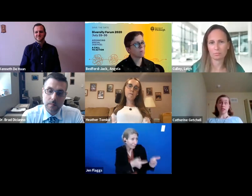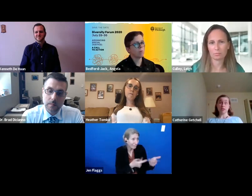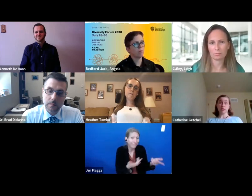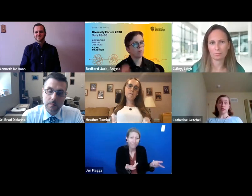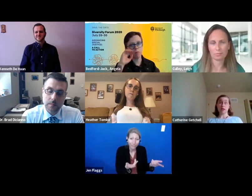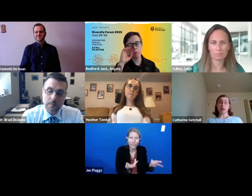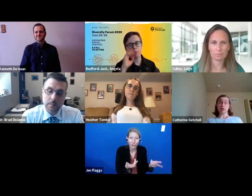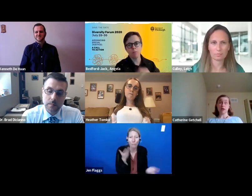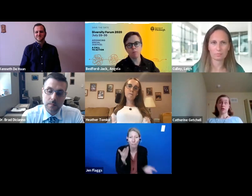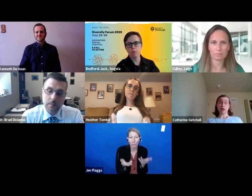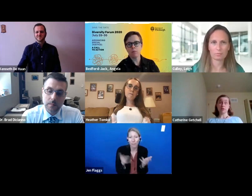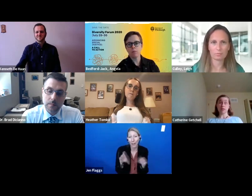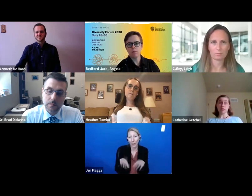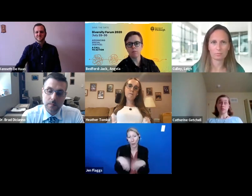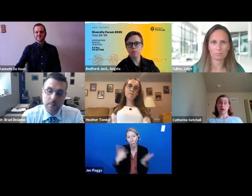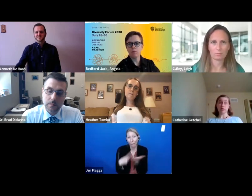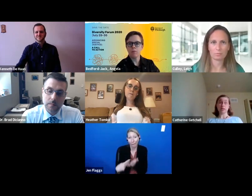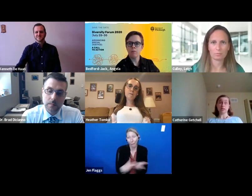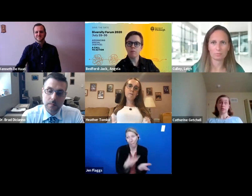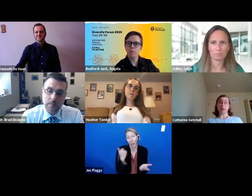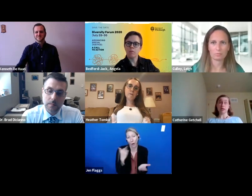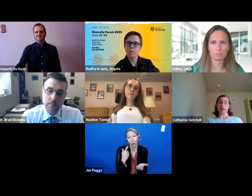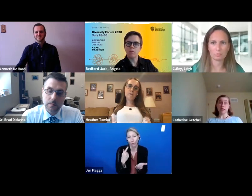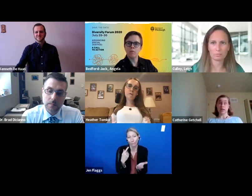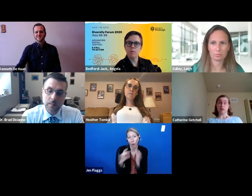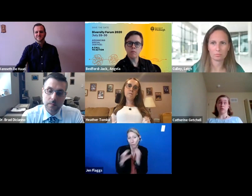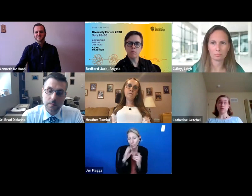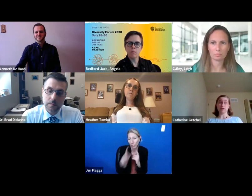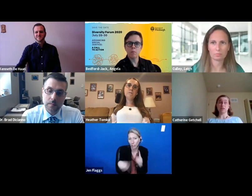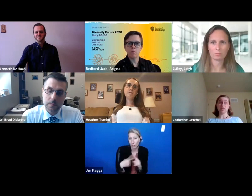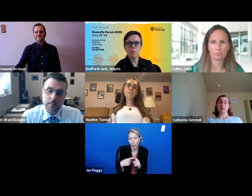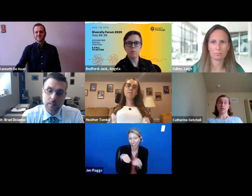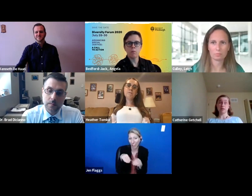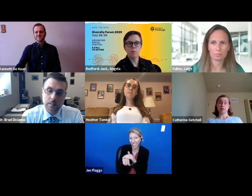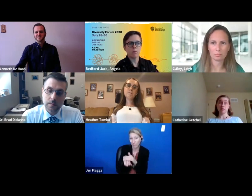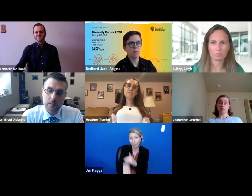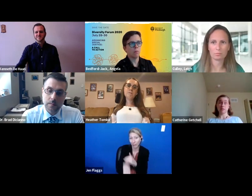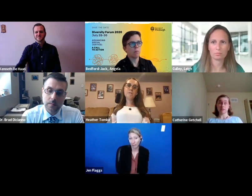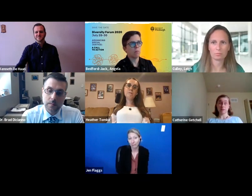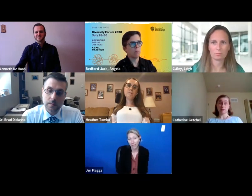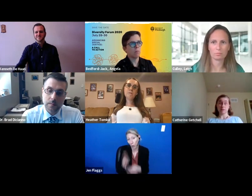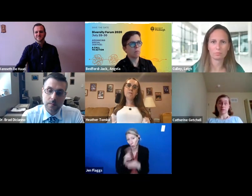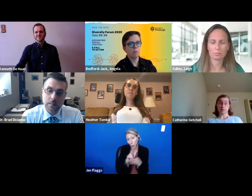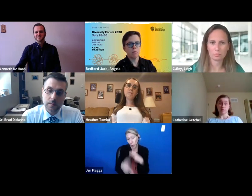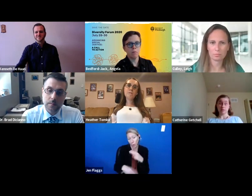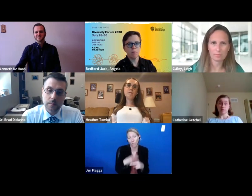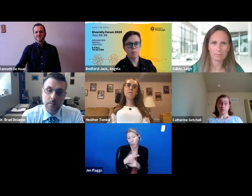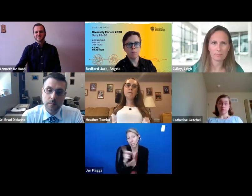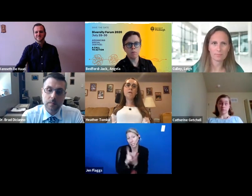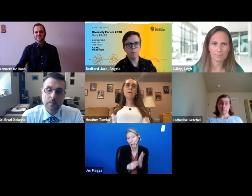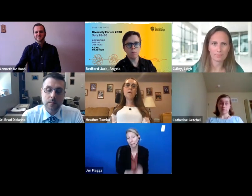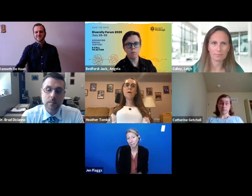a conversation, a greater conversation about accessibility and universal design.